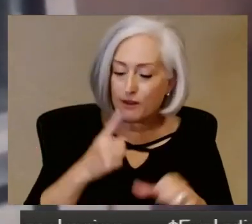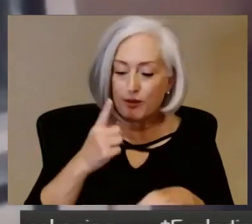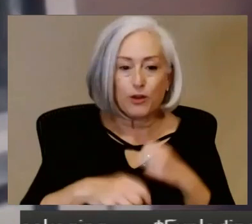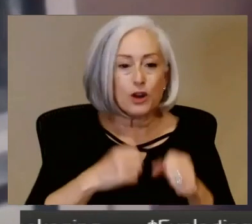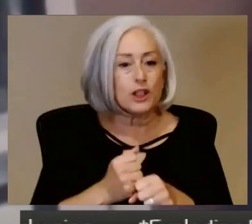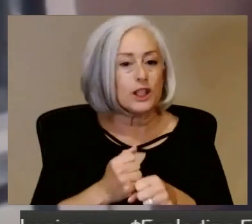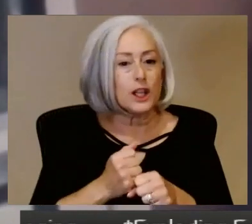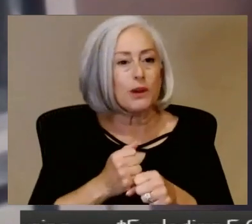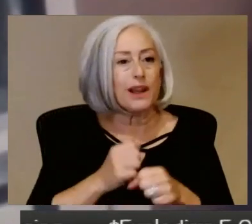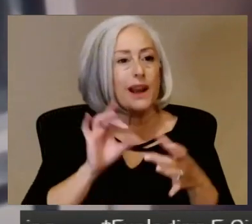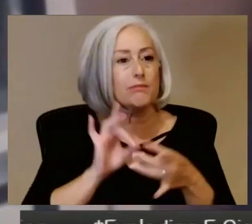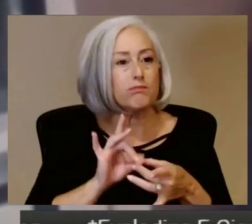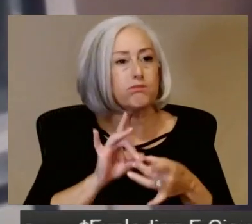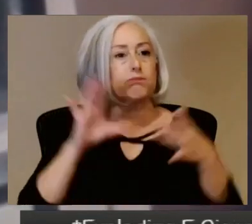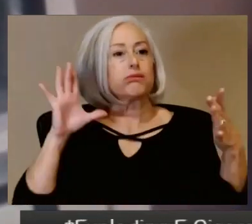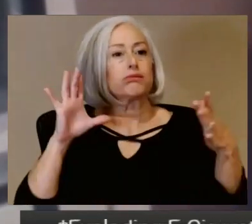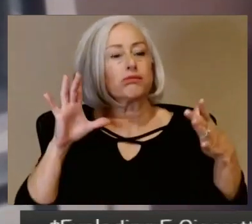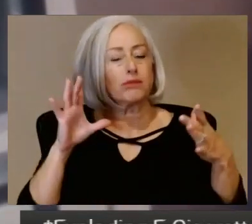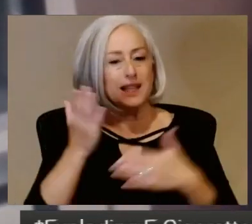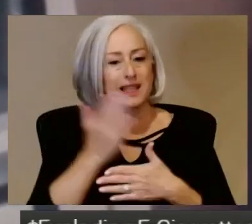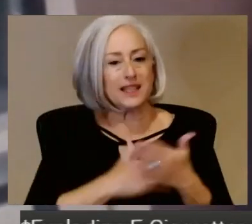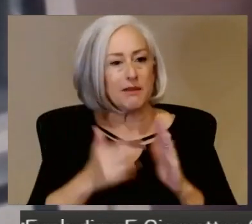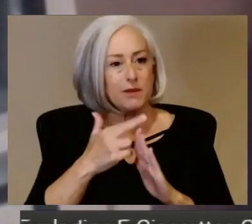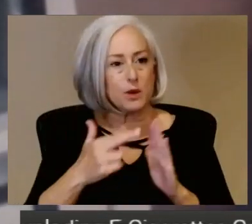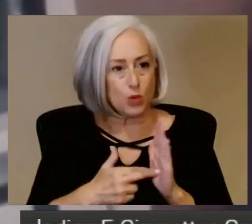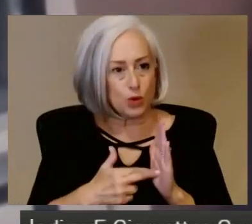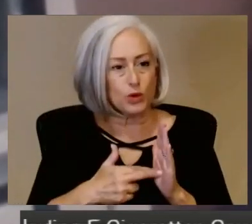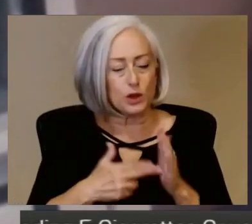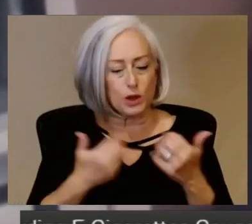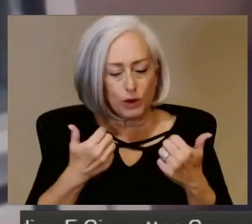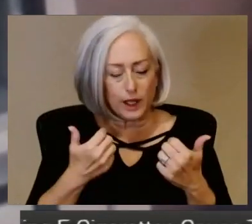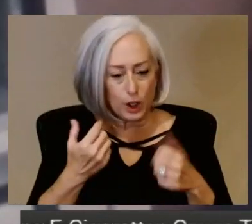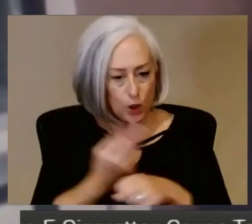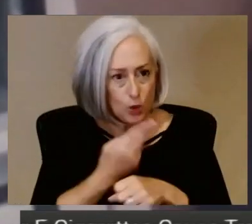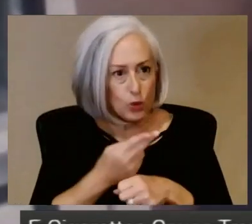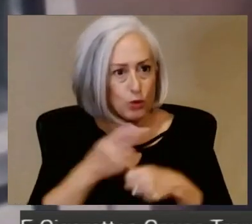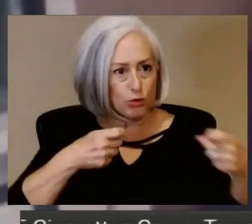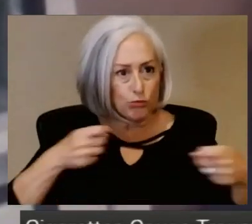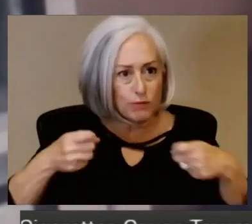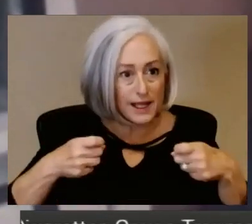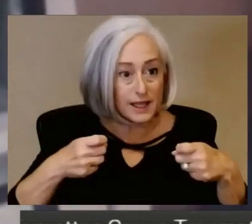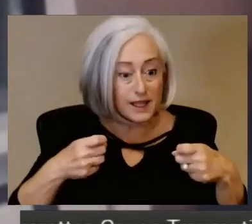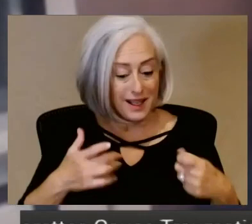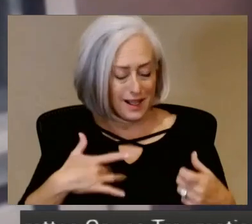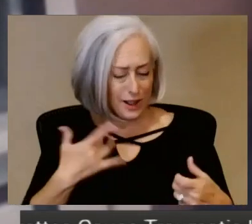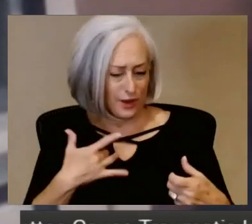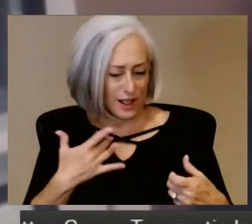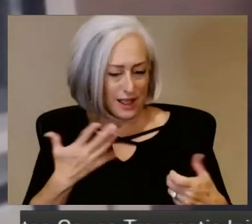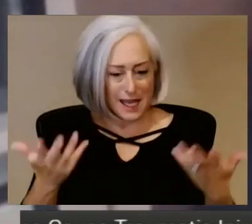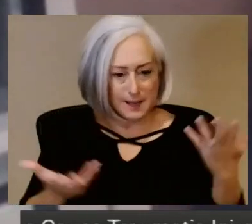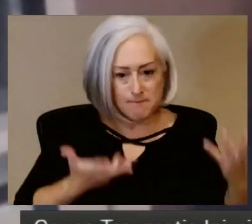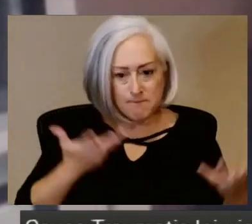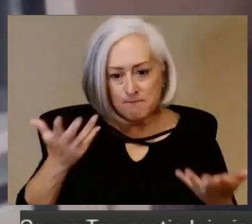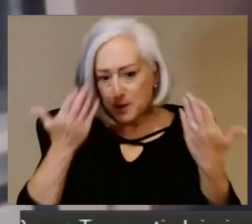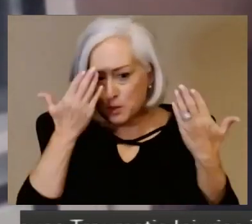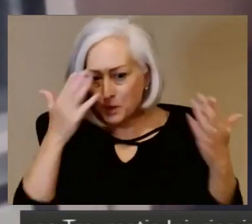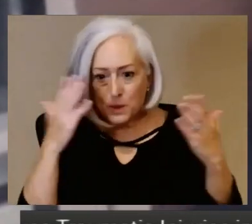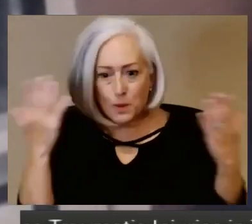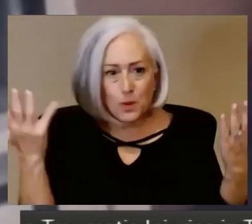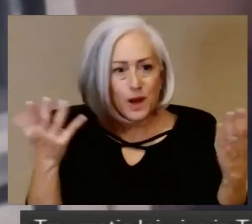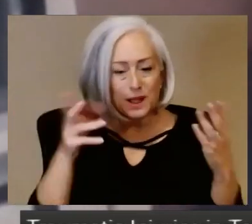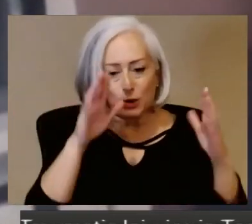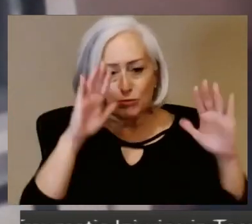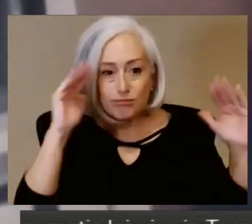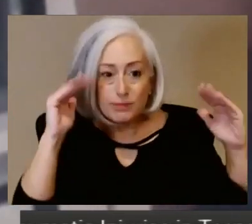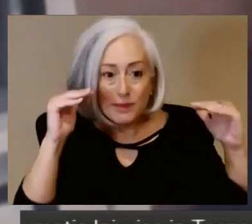health mitigation strategies that we've used in the past. So in some ways, it feels like we're in uncharted territory. And so we just have to see what happens